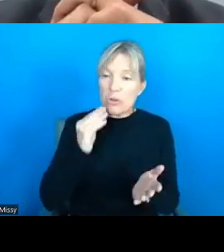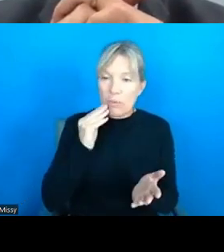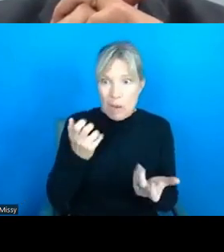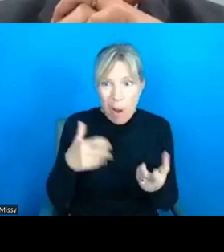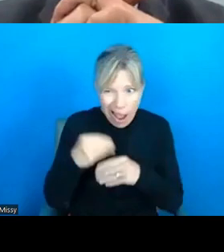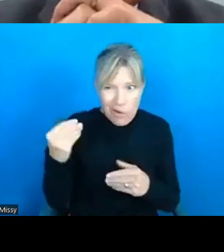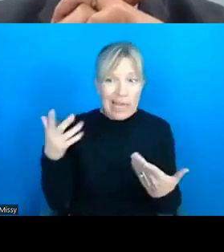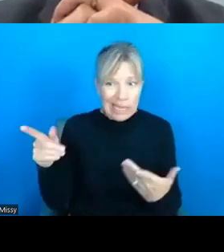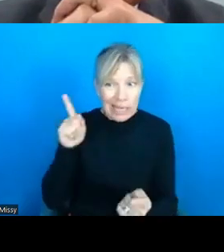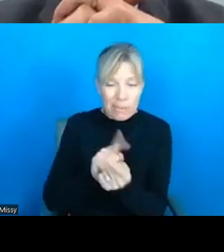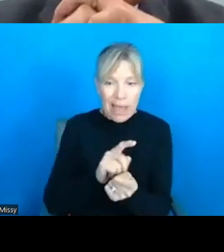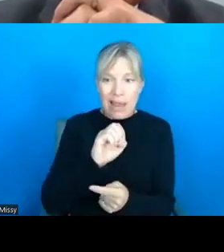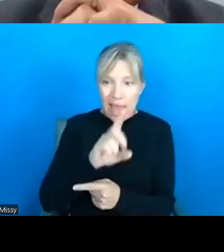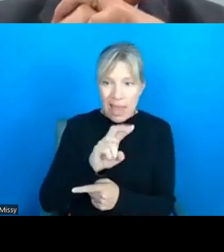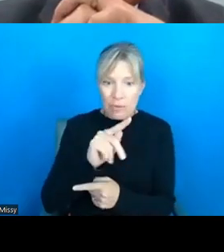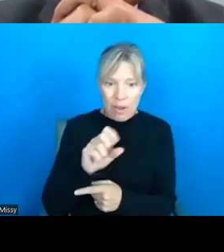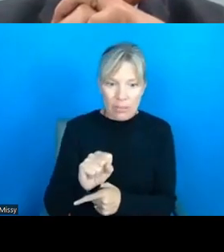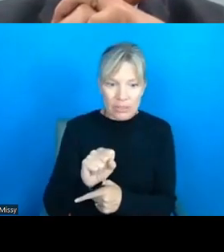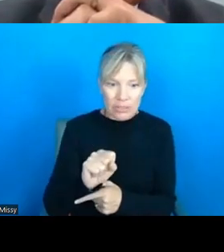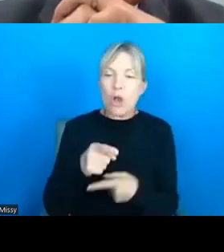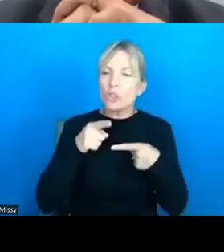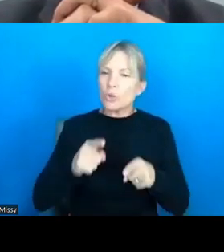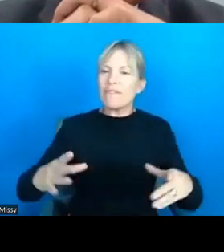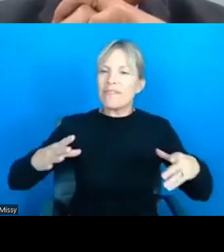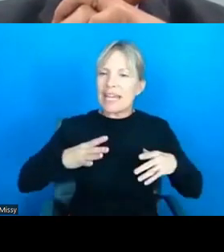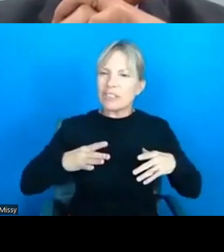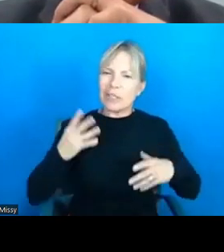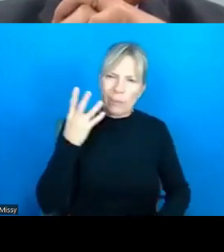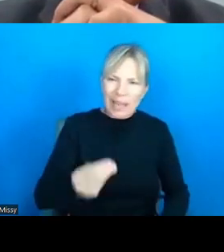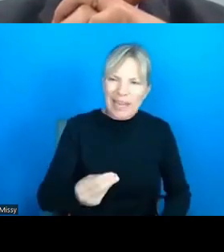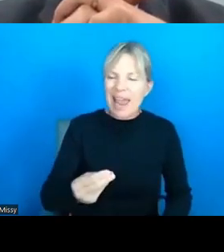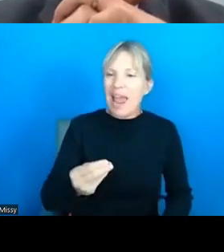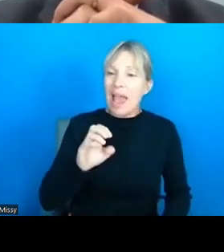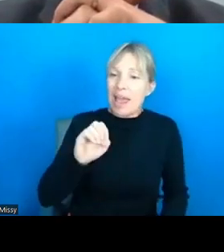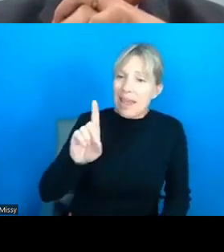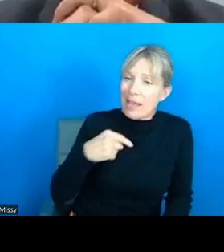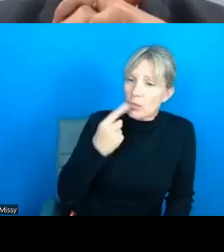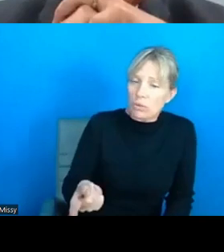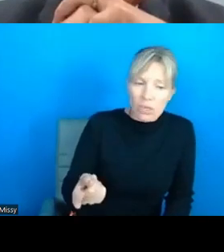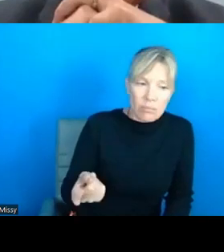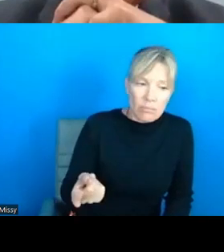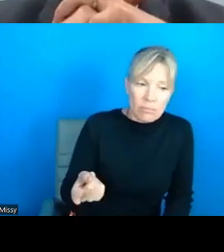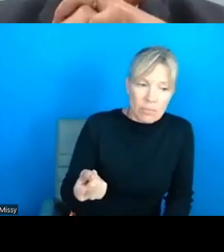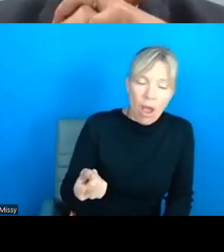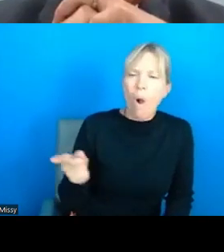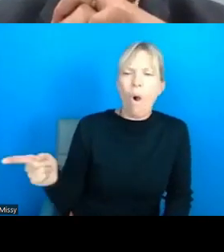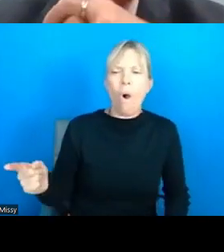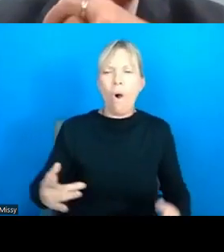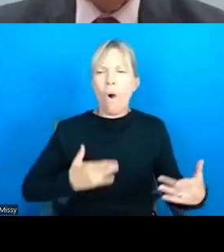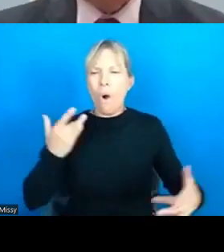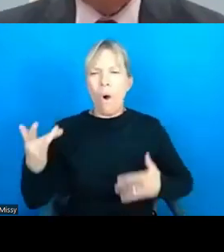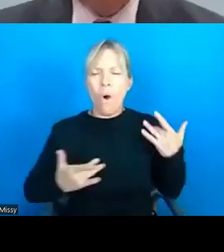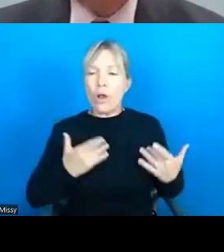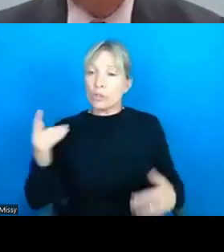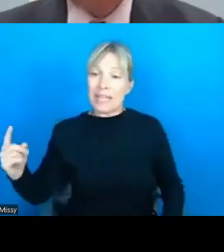Ed Roberts in California on a vacation that he took out there. And what Ed told him got him very excited. And that's why he